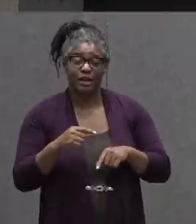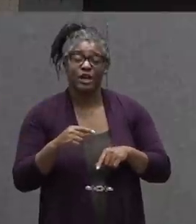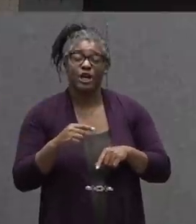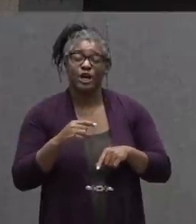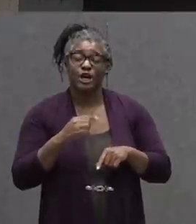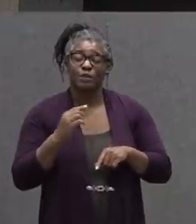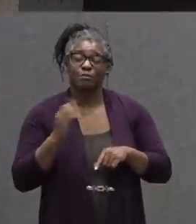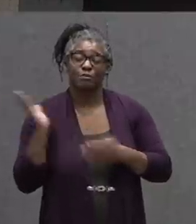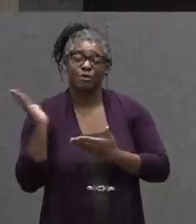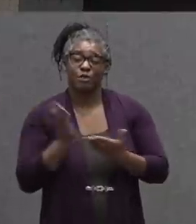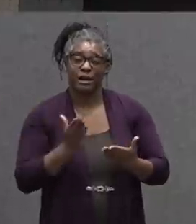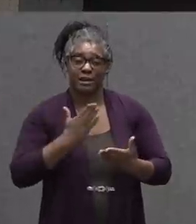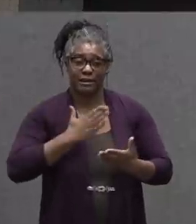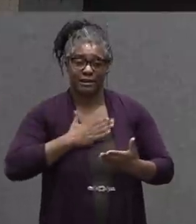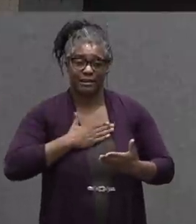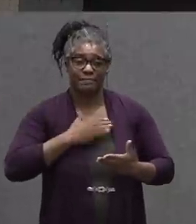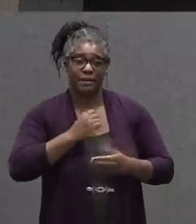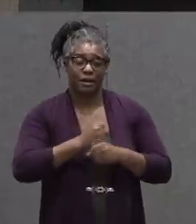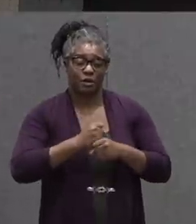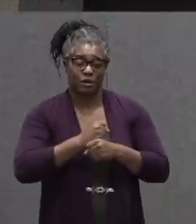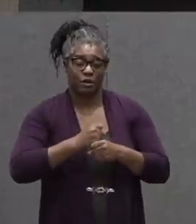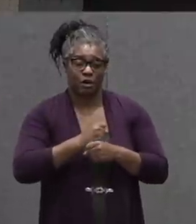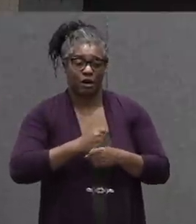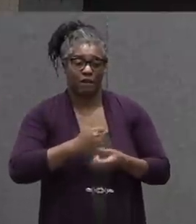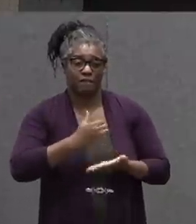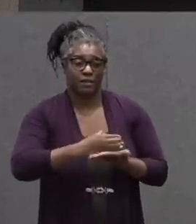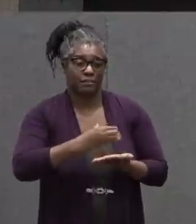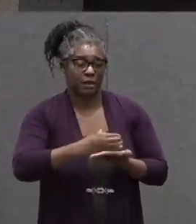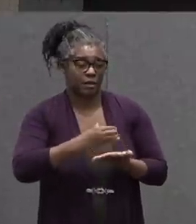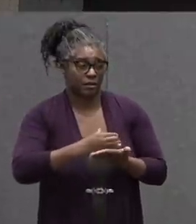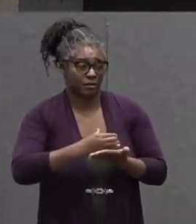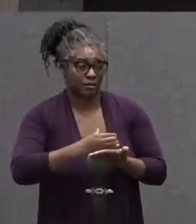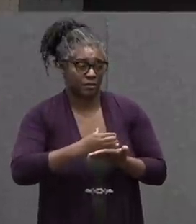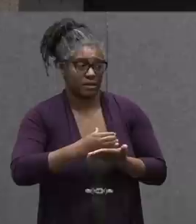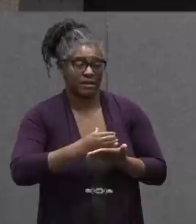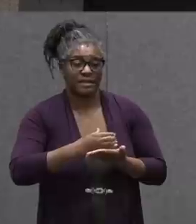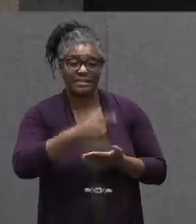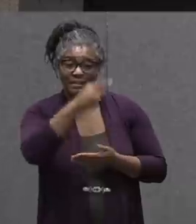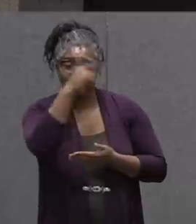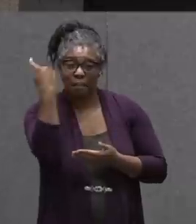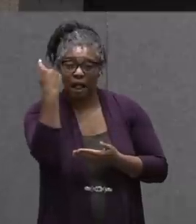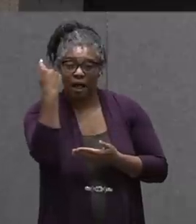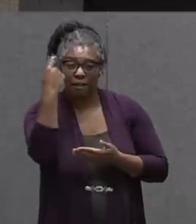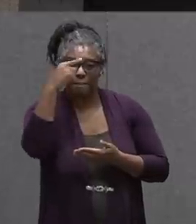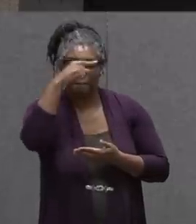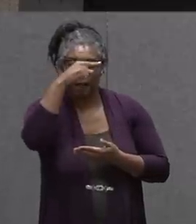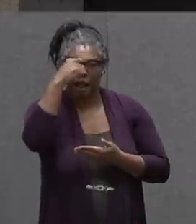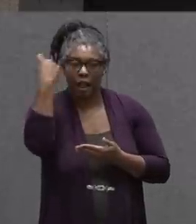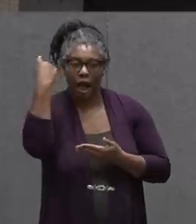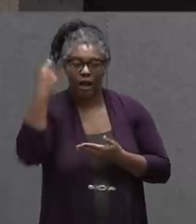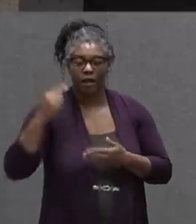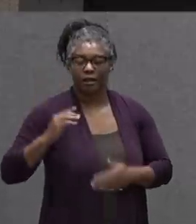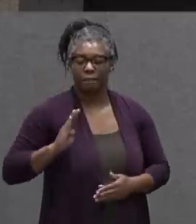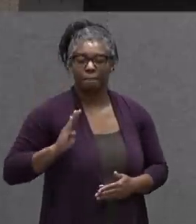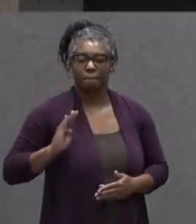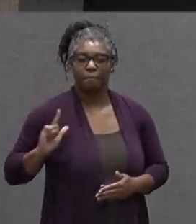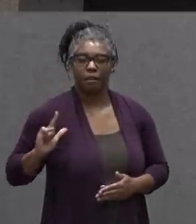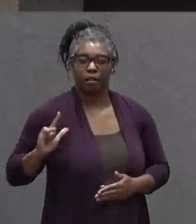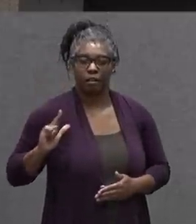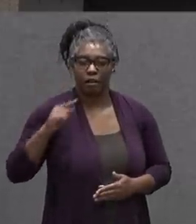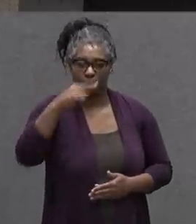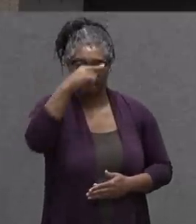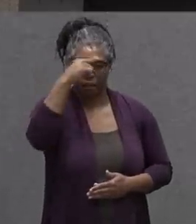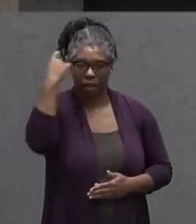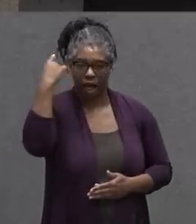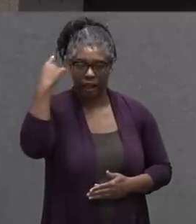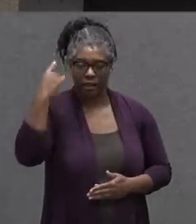black, b-l-ack. That has the beginning blend, bull. So that was one object